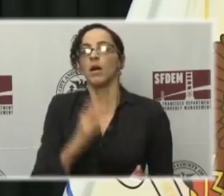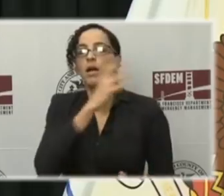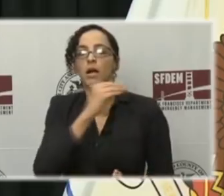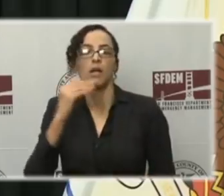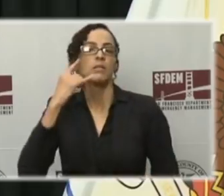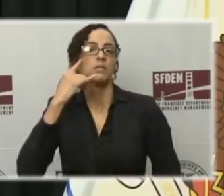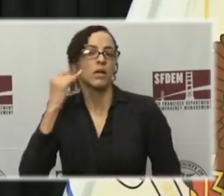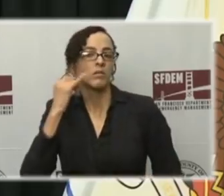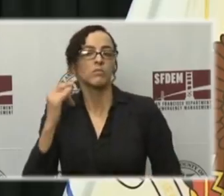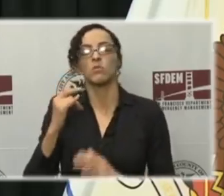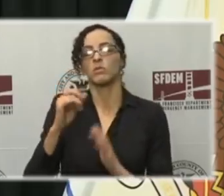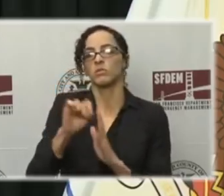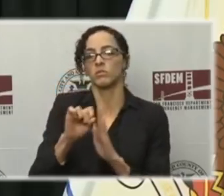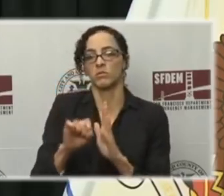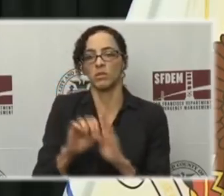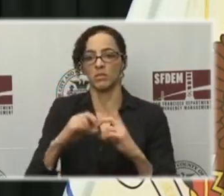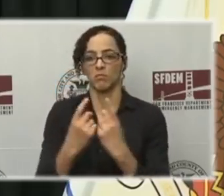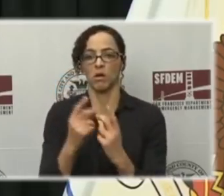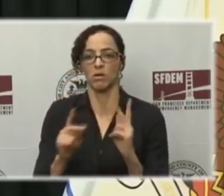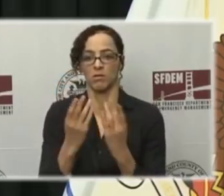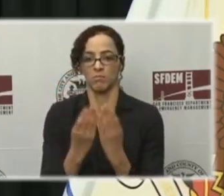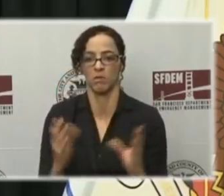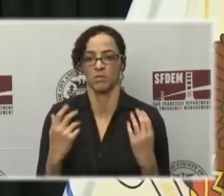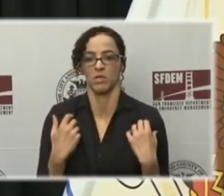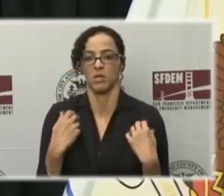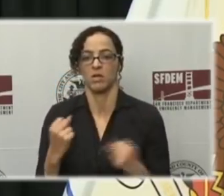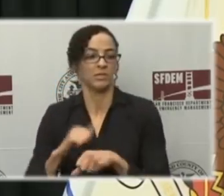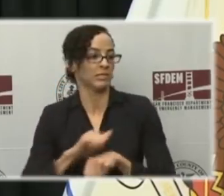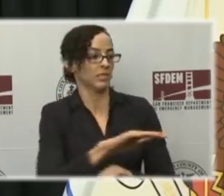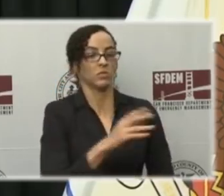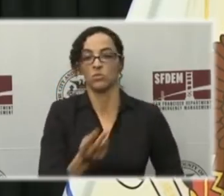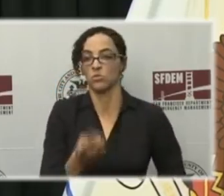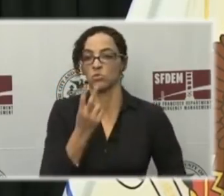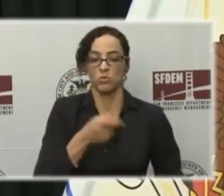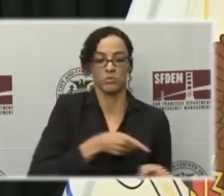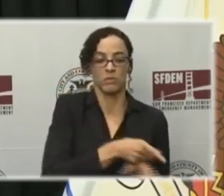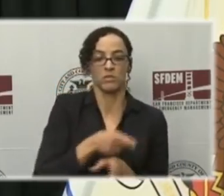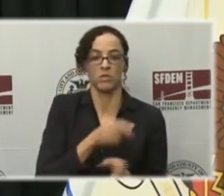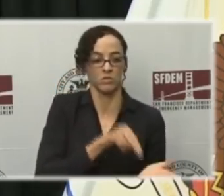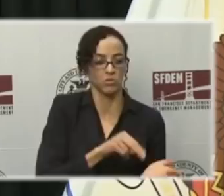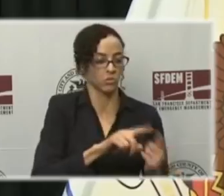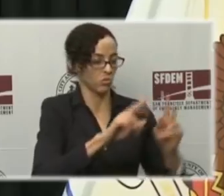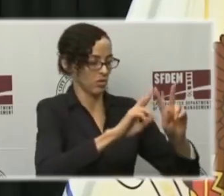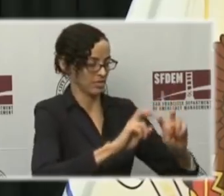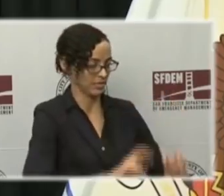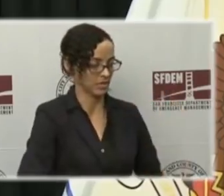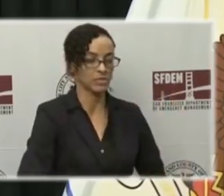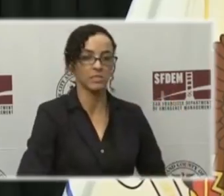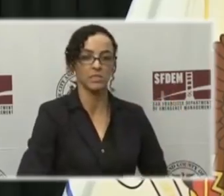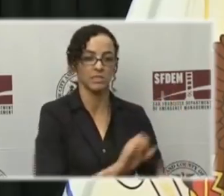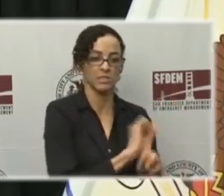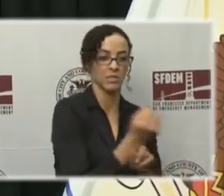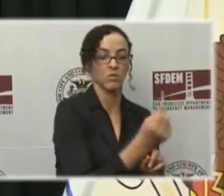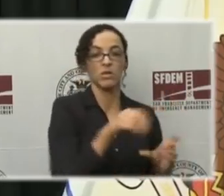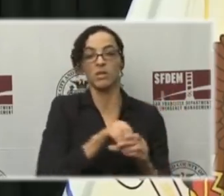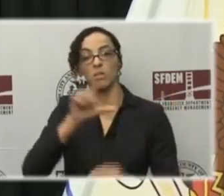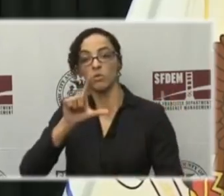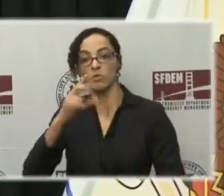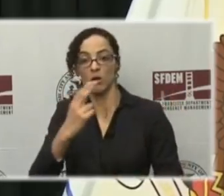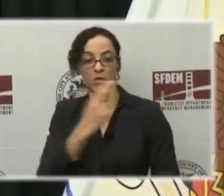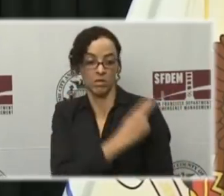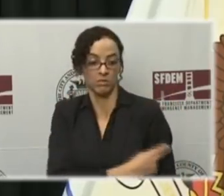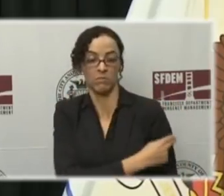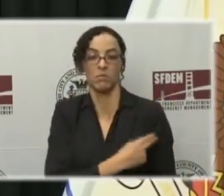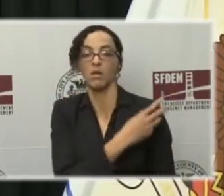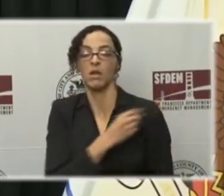nurses to help assess the situation at Laguna Honda and to make recommendations. And we also have a dedicated staff